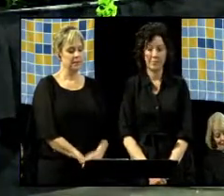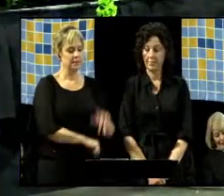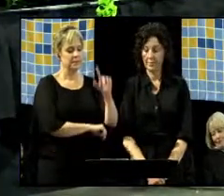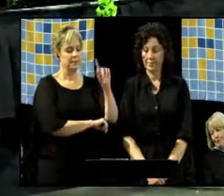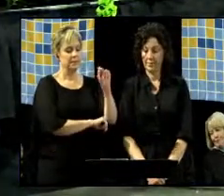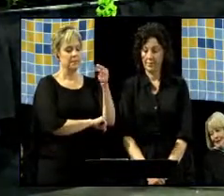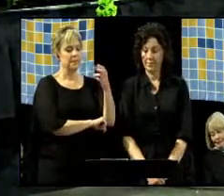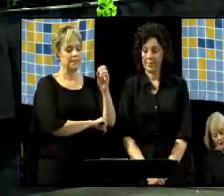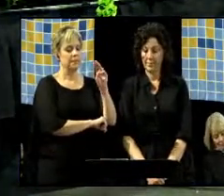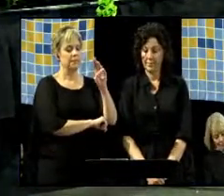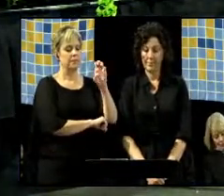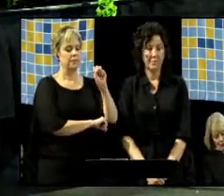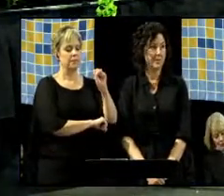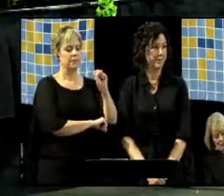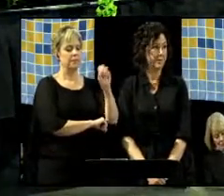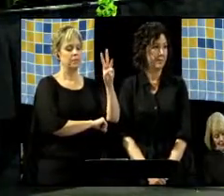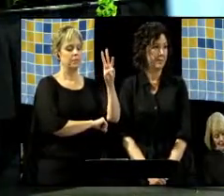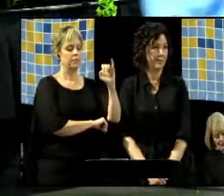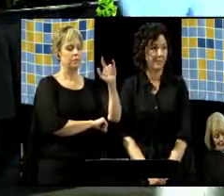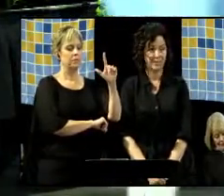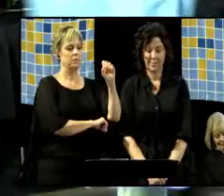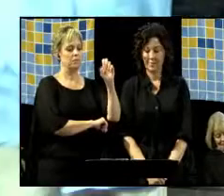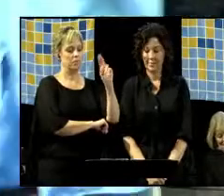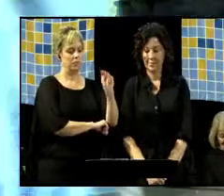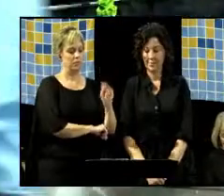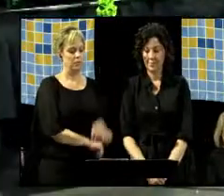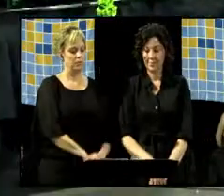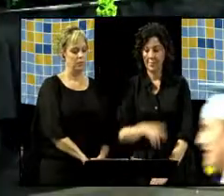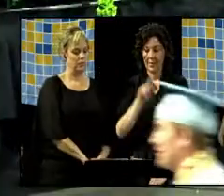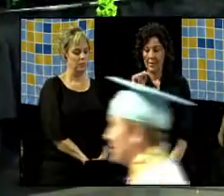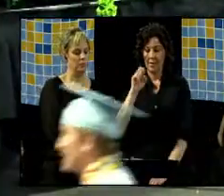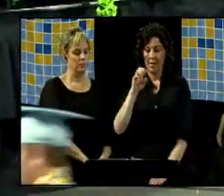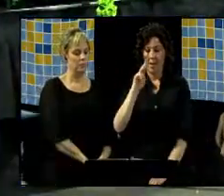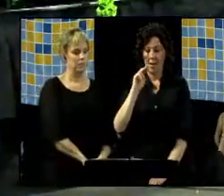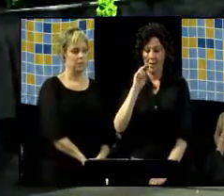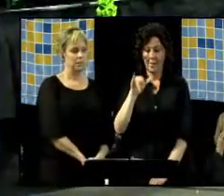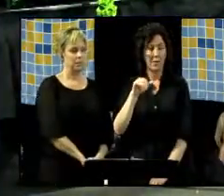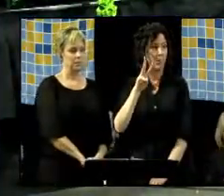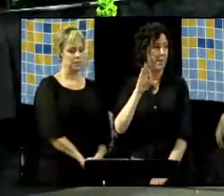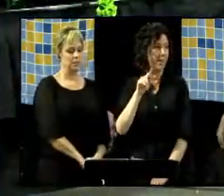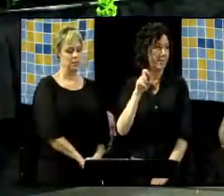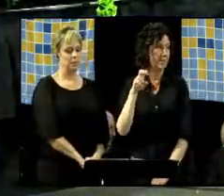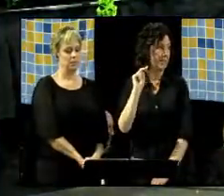Thomas Andrew Wilson, Tommy Maurice Wilson,